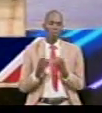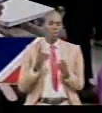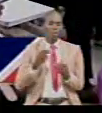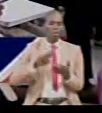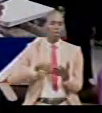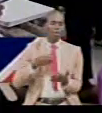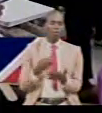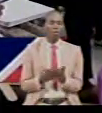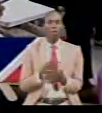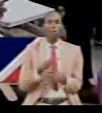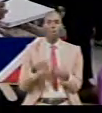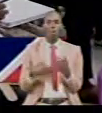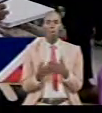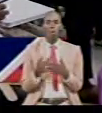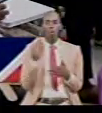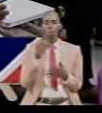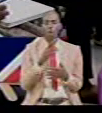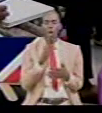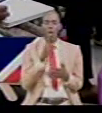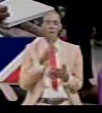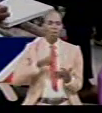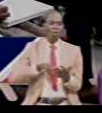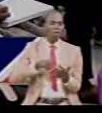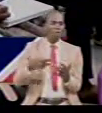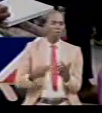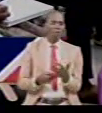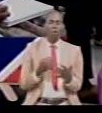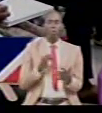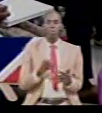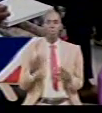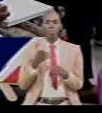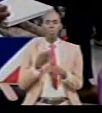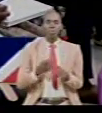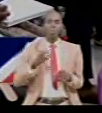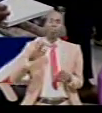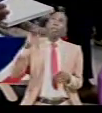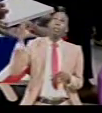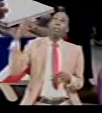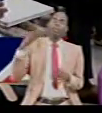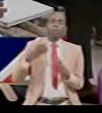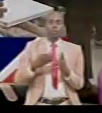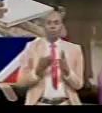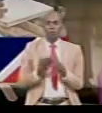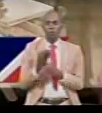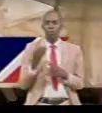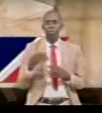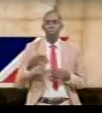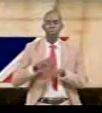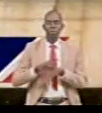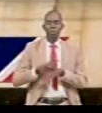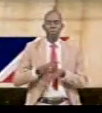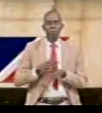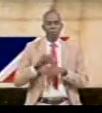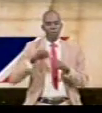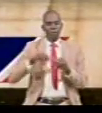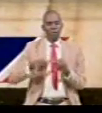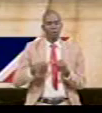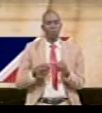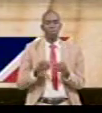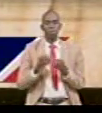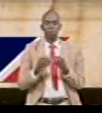who are falling from grace through heathen's circumcision. Number two,